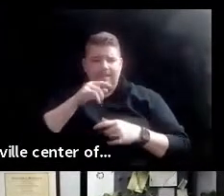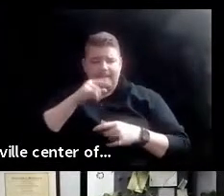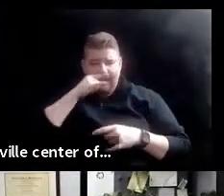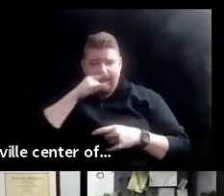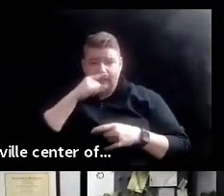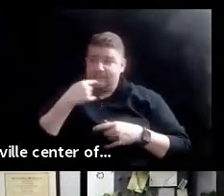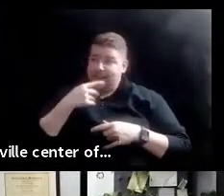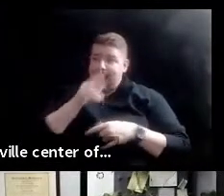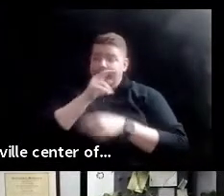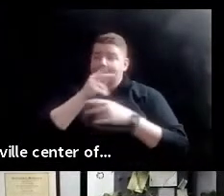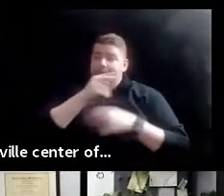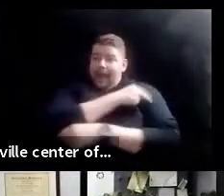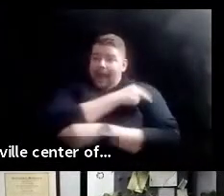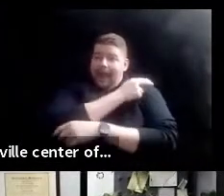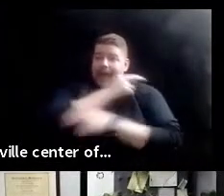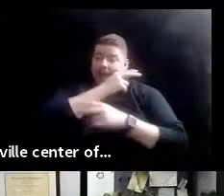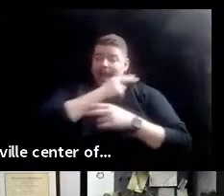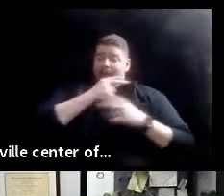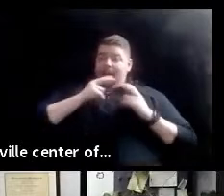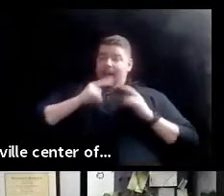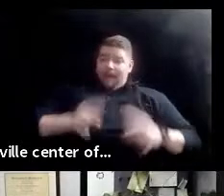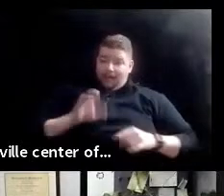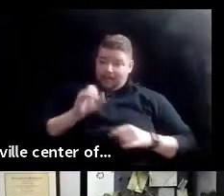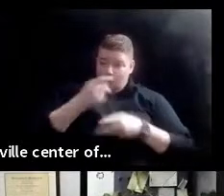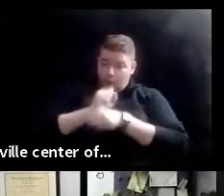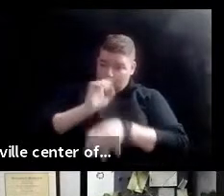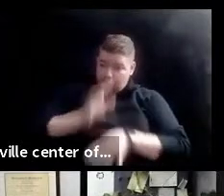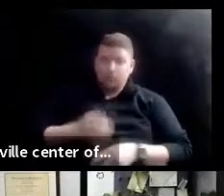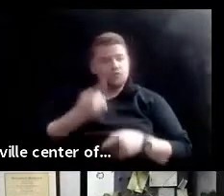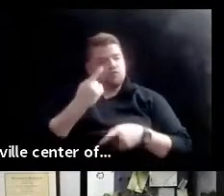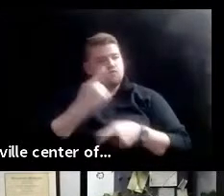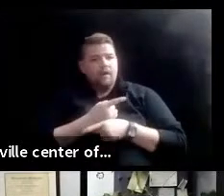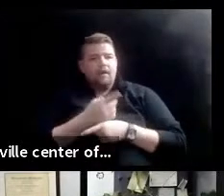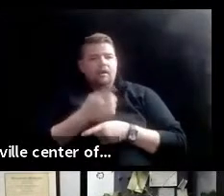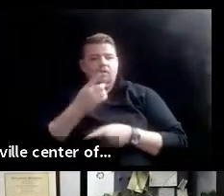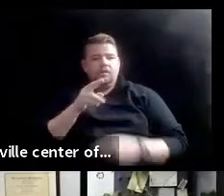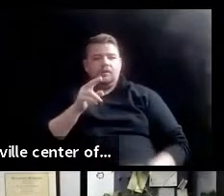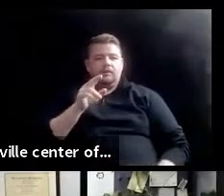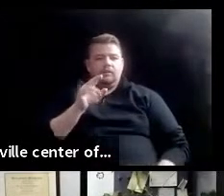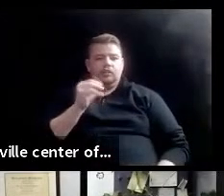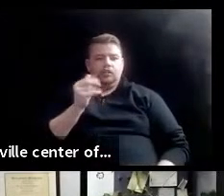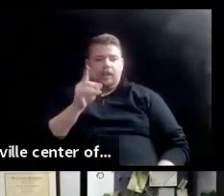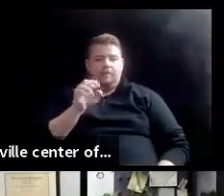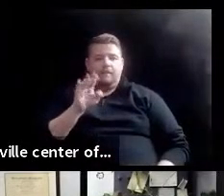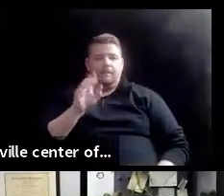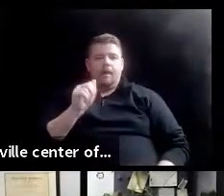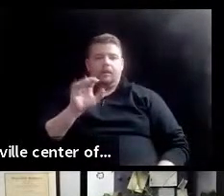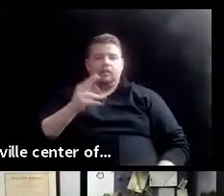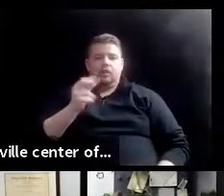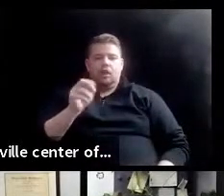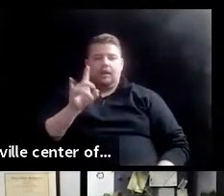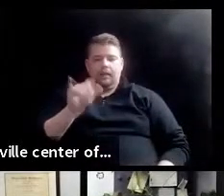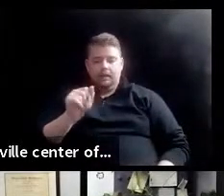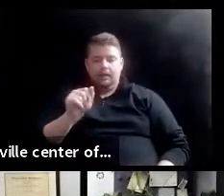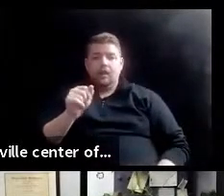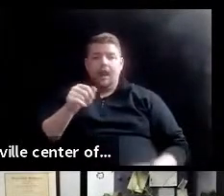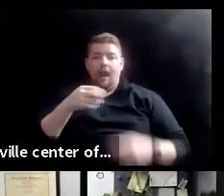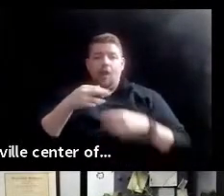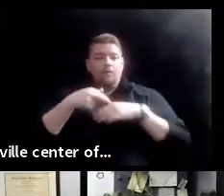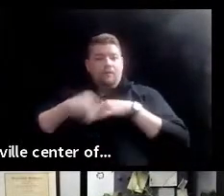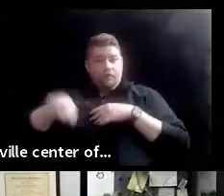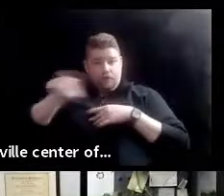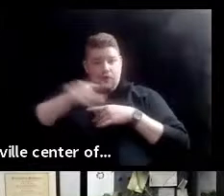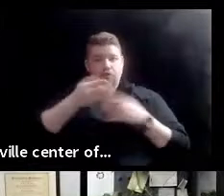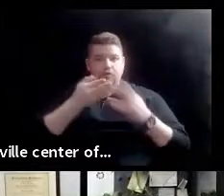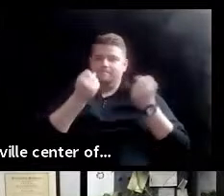answered healthcare workers, you'd be correct. Dr. Jay Bhattacharya, to whom I've referred all of you through various